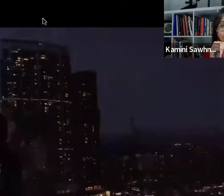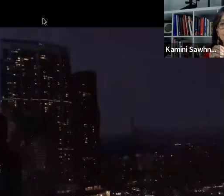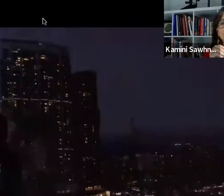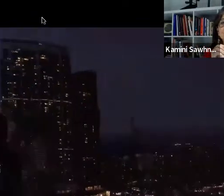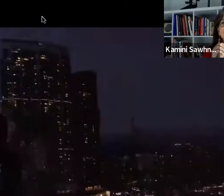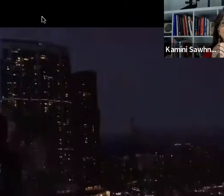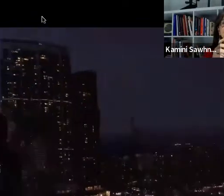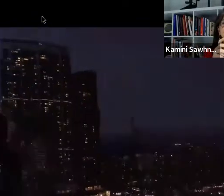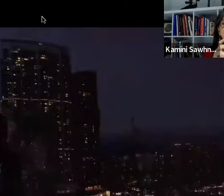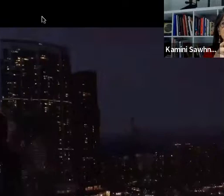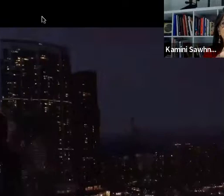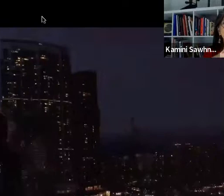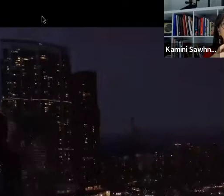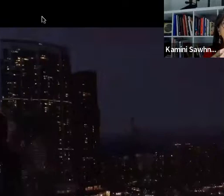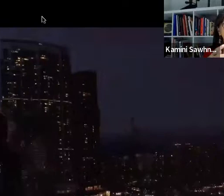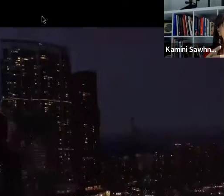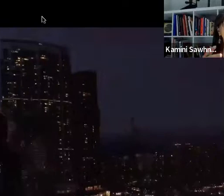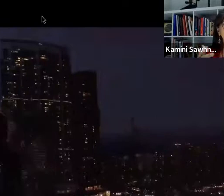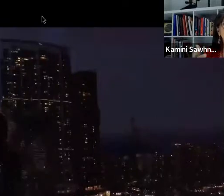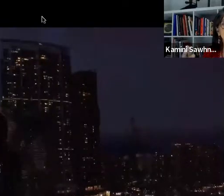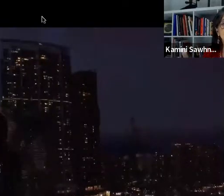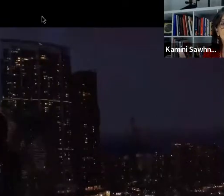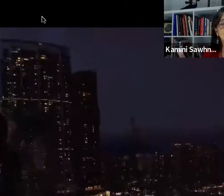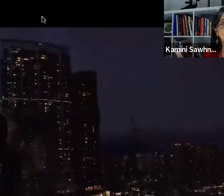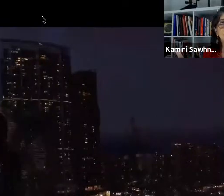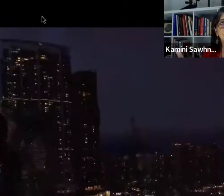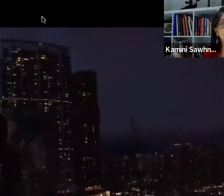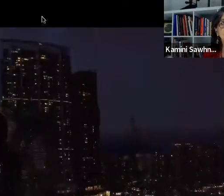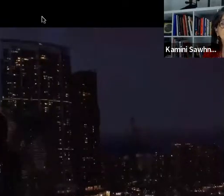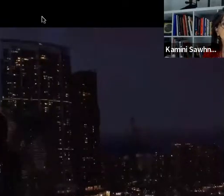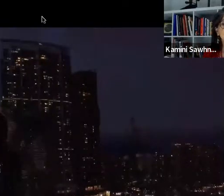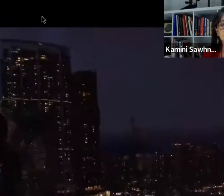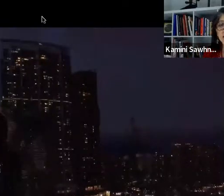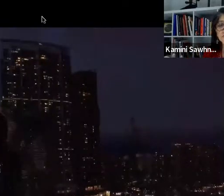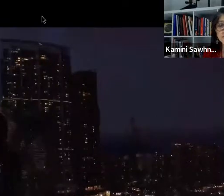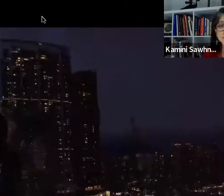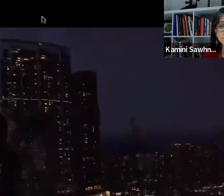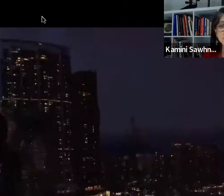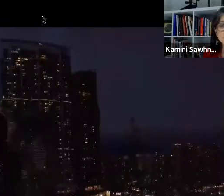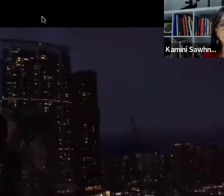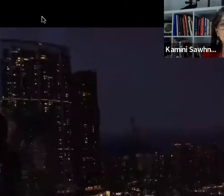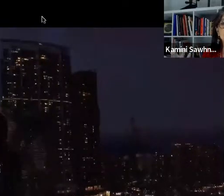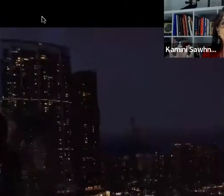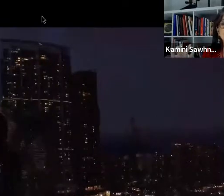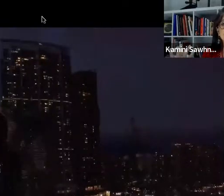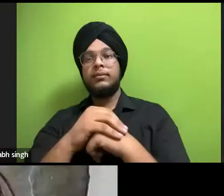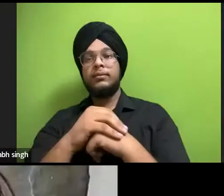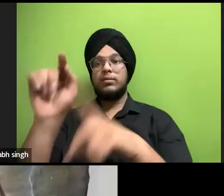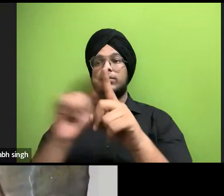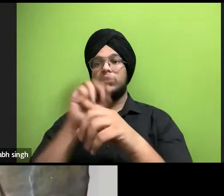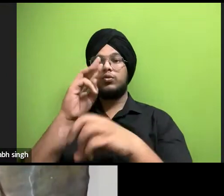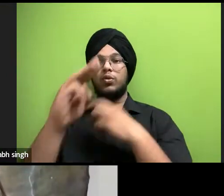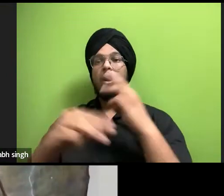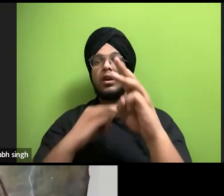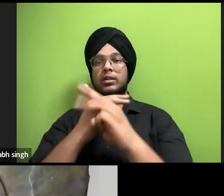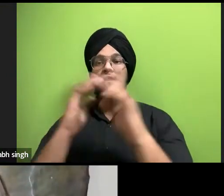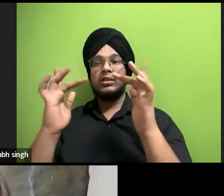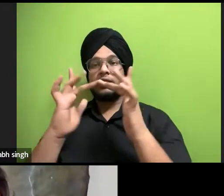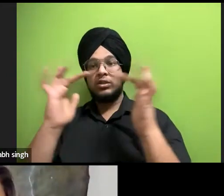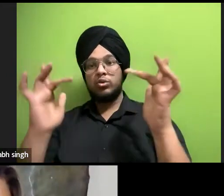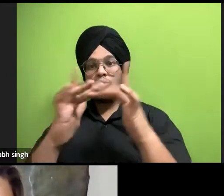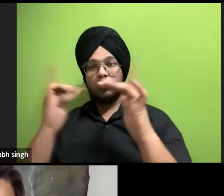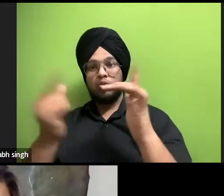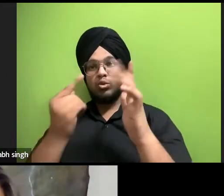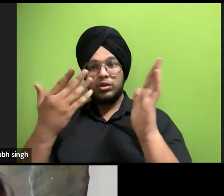Asia's emergence in a leadership role is being seen as imminent. We already have 50% of the world's internet users in this